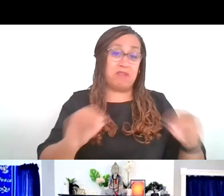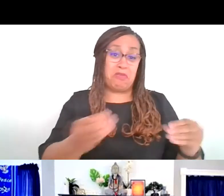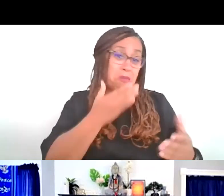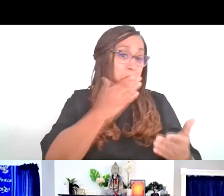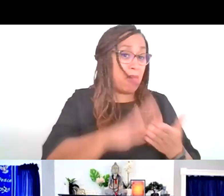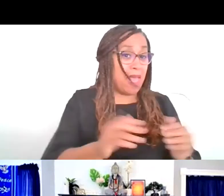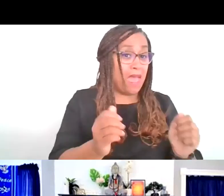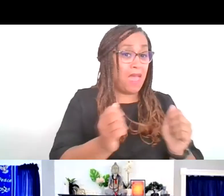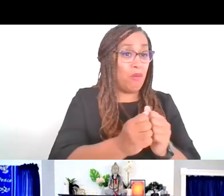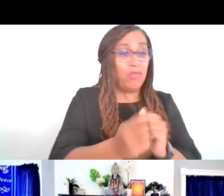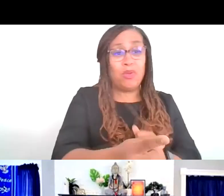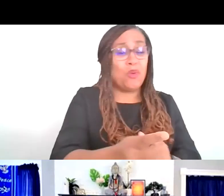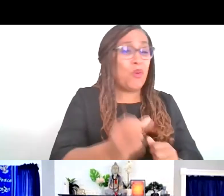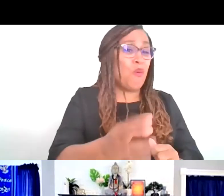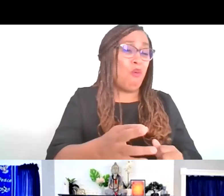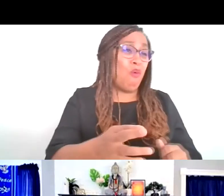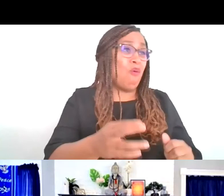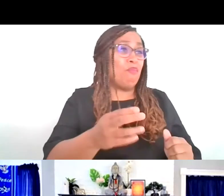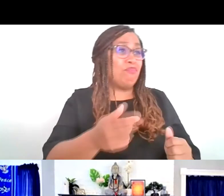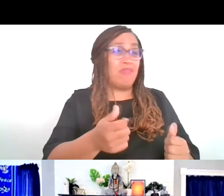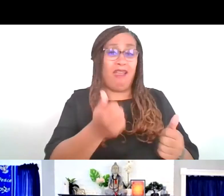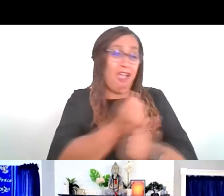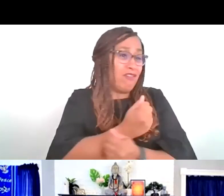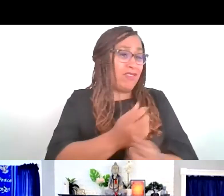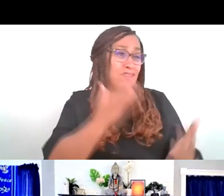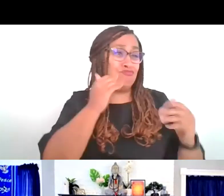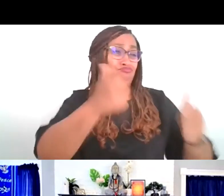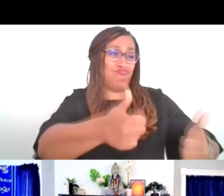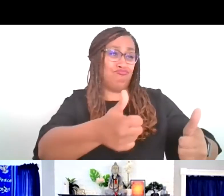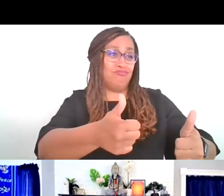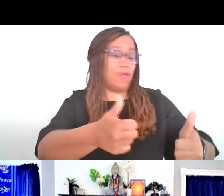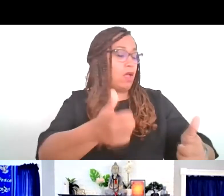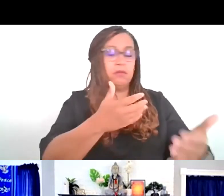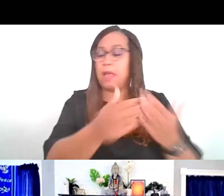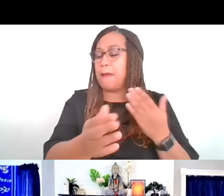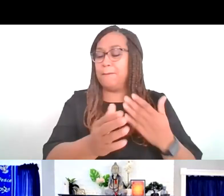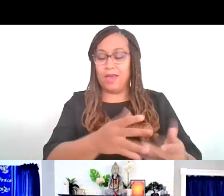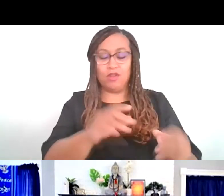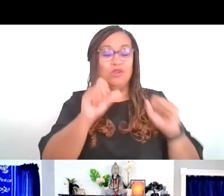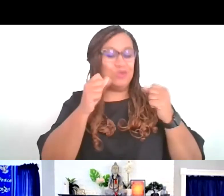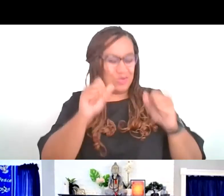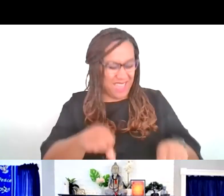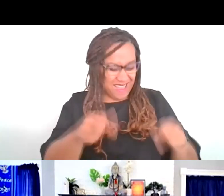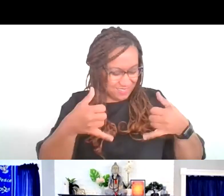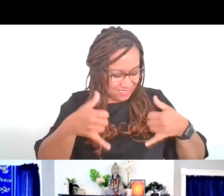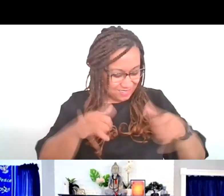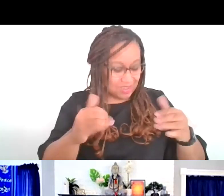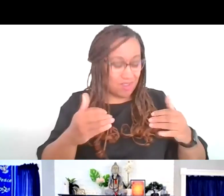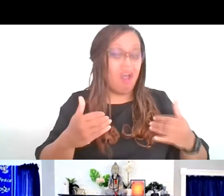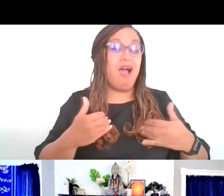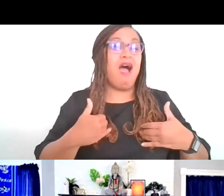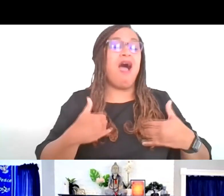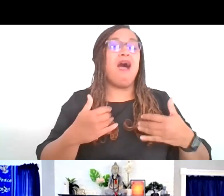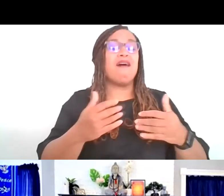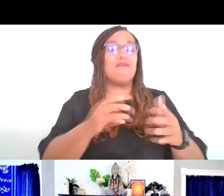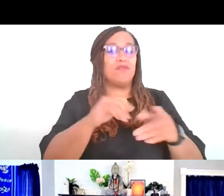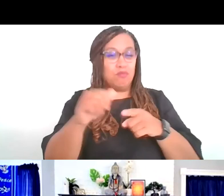to pray. You can have things that are going like, oh, and have the practitioner pray more. Ha,